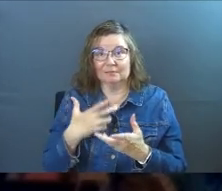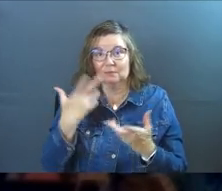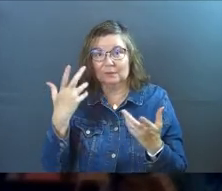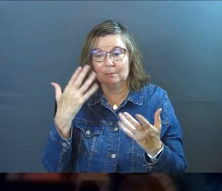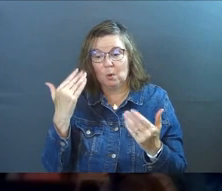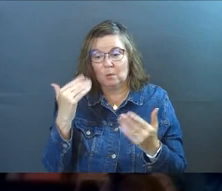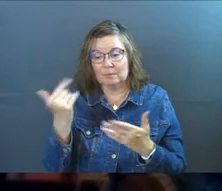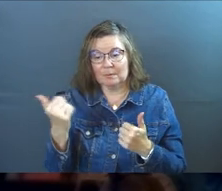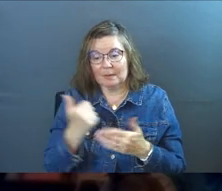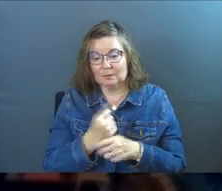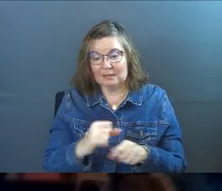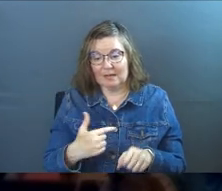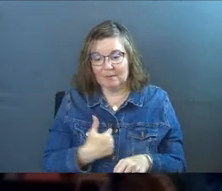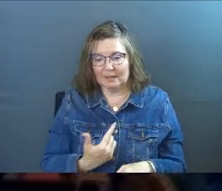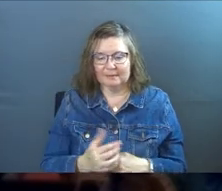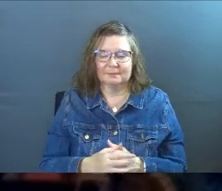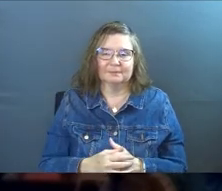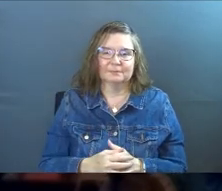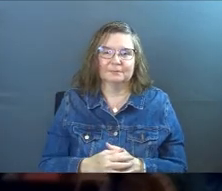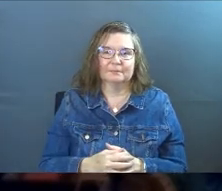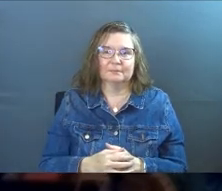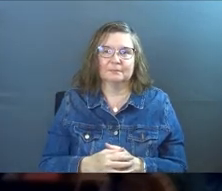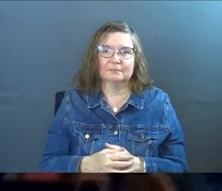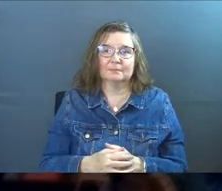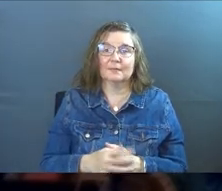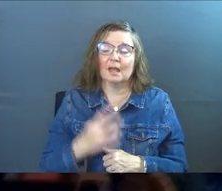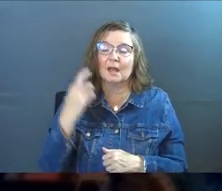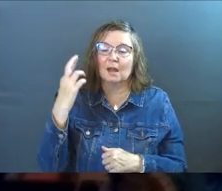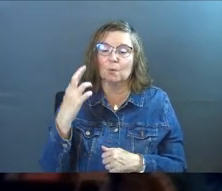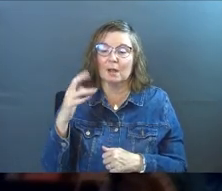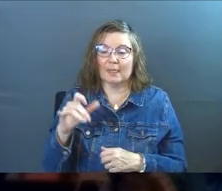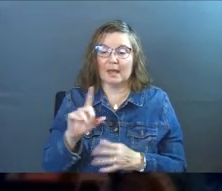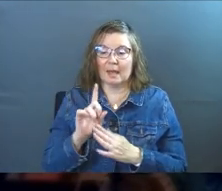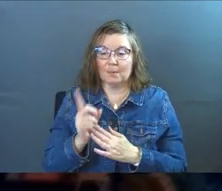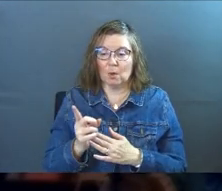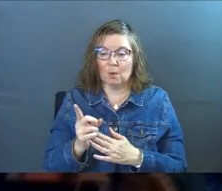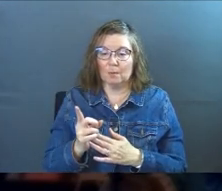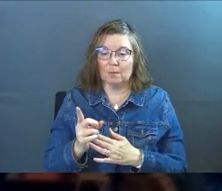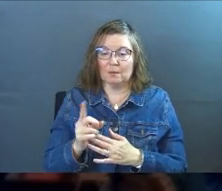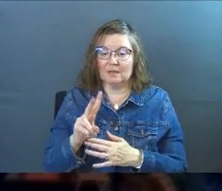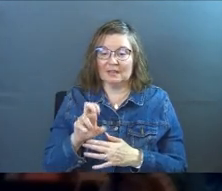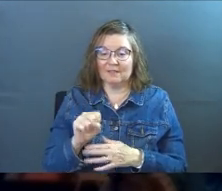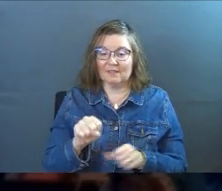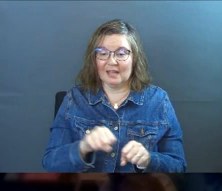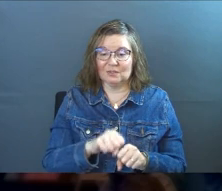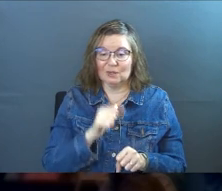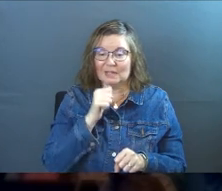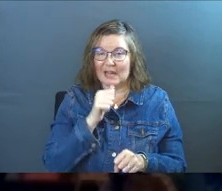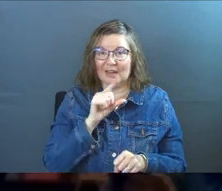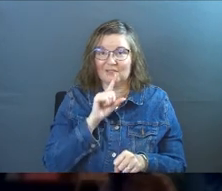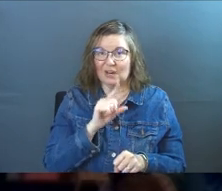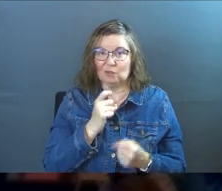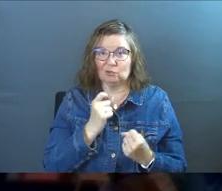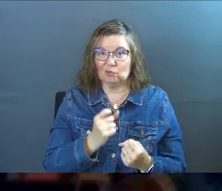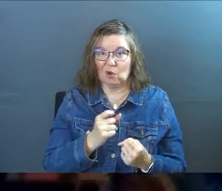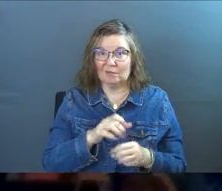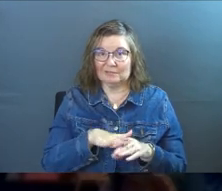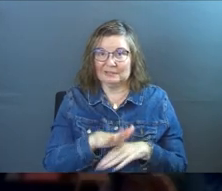scream and hope somebody comes and saves me. And I realize in that moment that the vans are not very